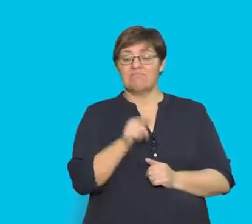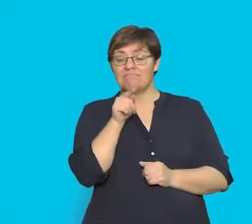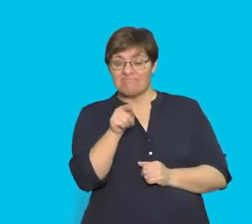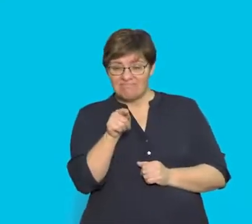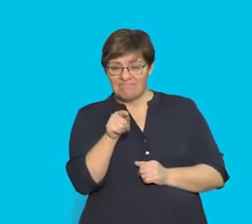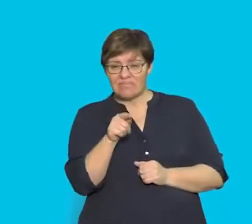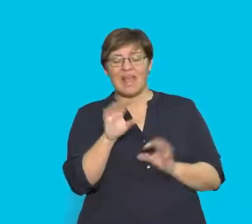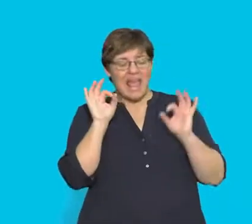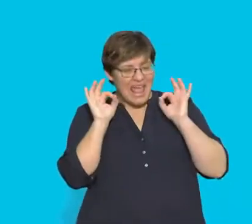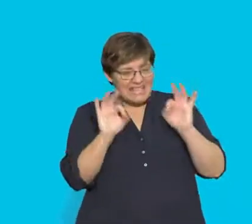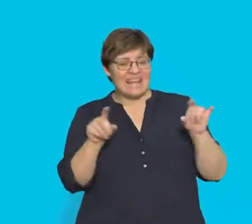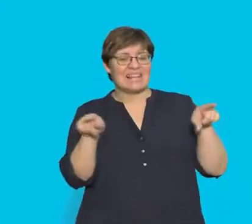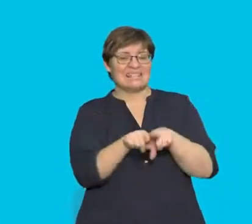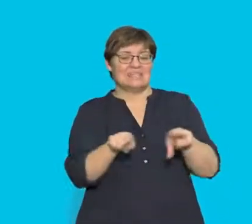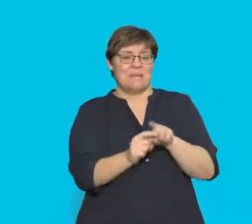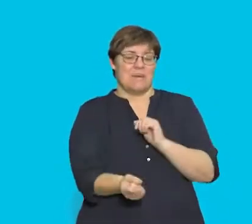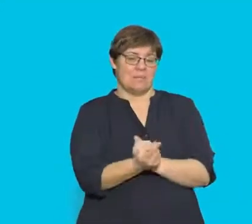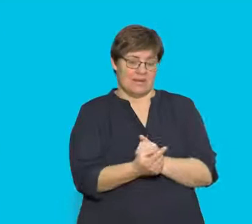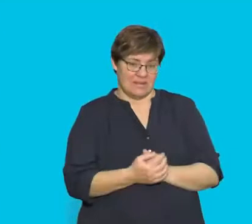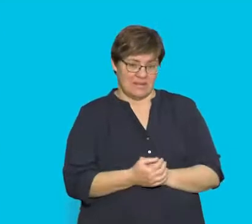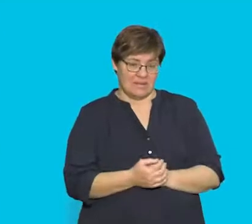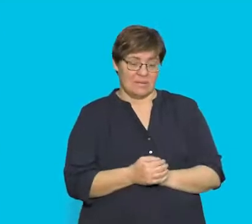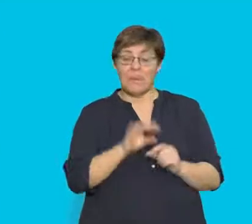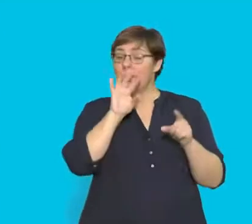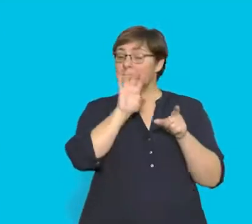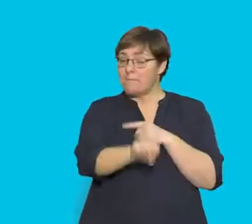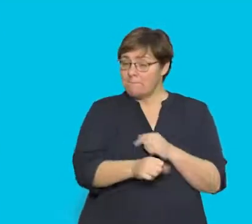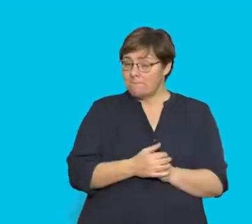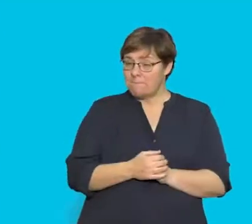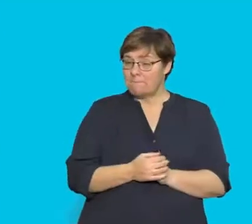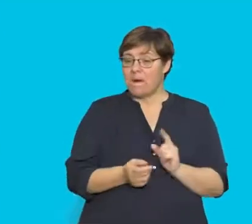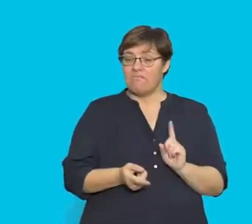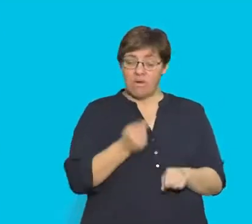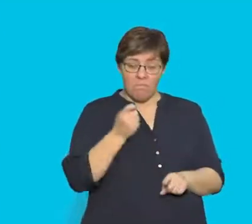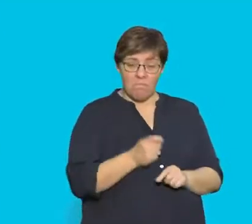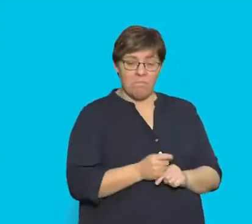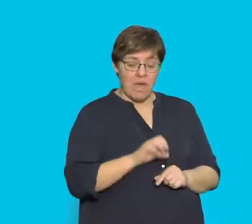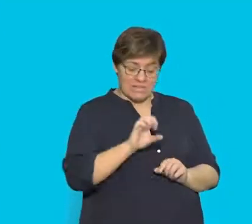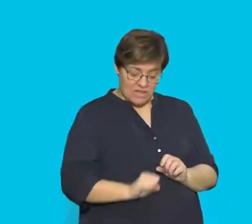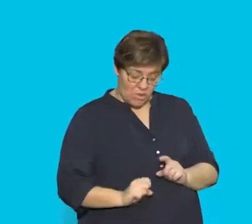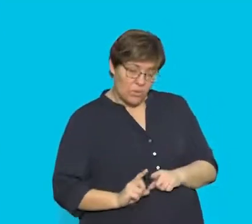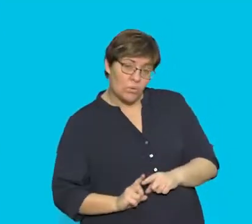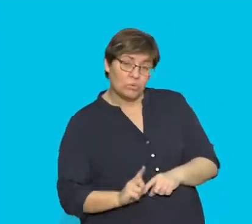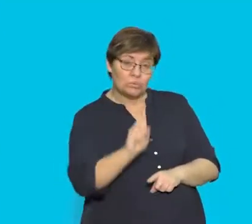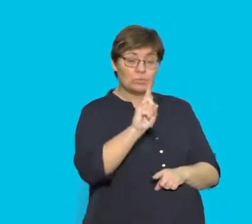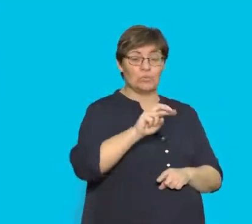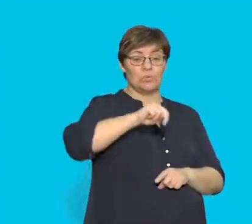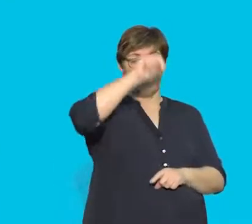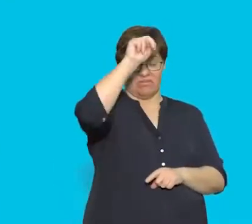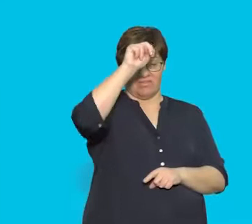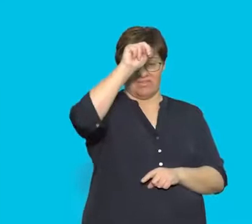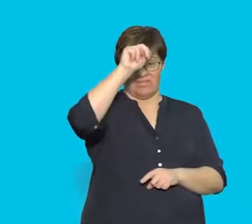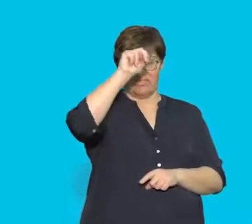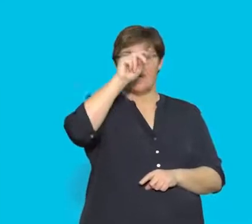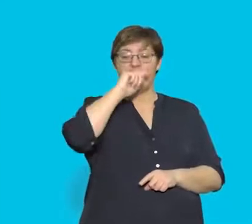here, you'll see that's exactly the same thing. We recognize that it goes from south to north, and